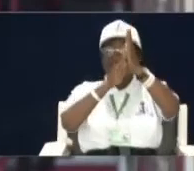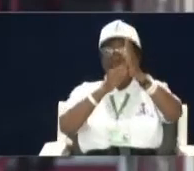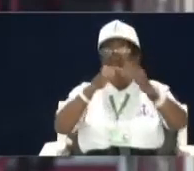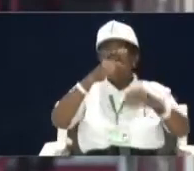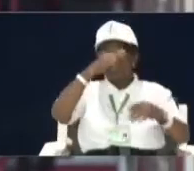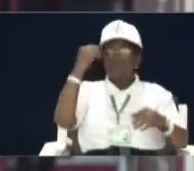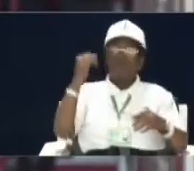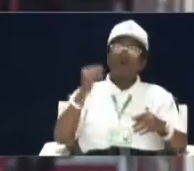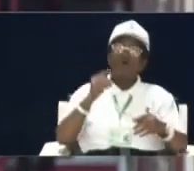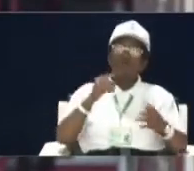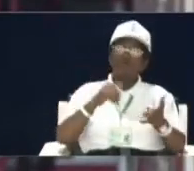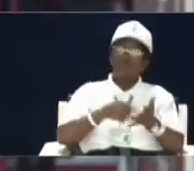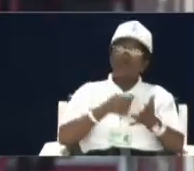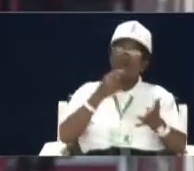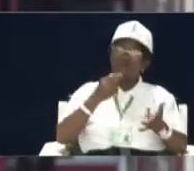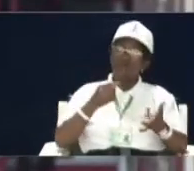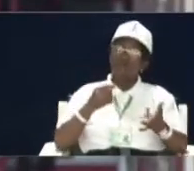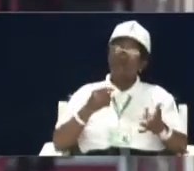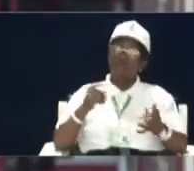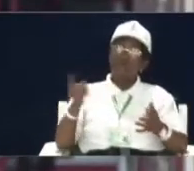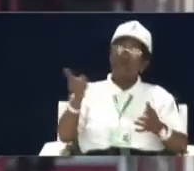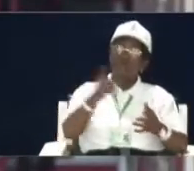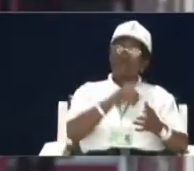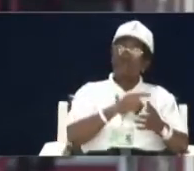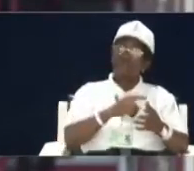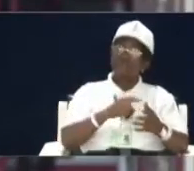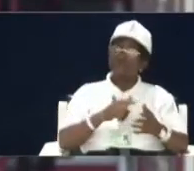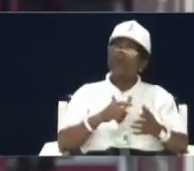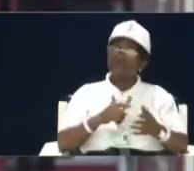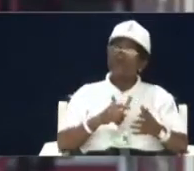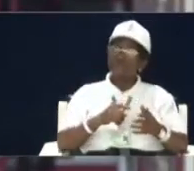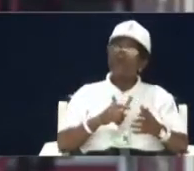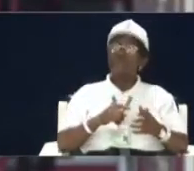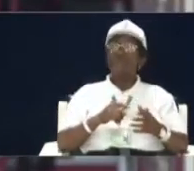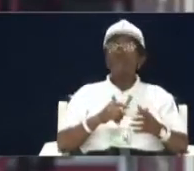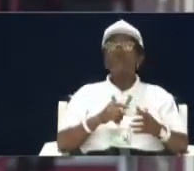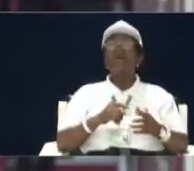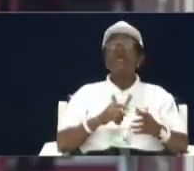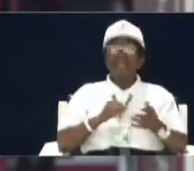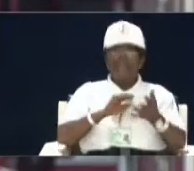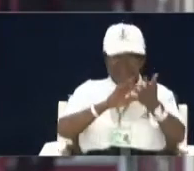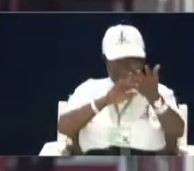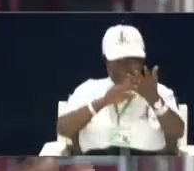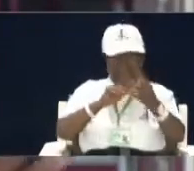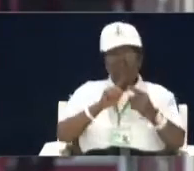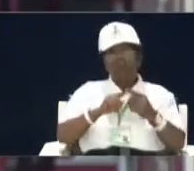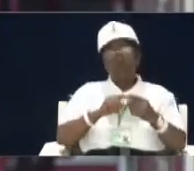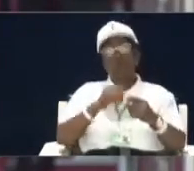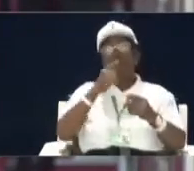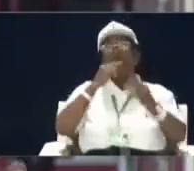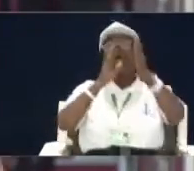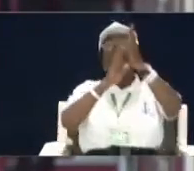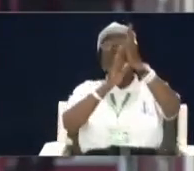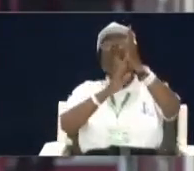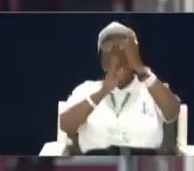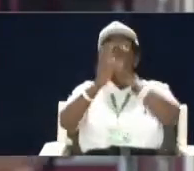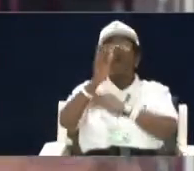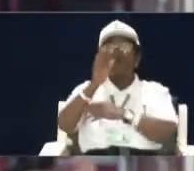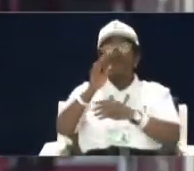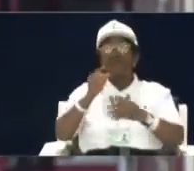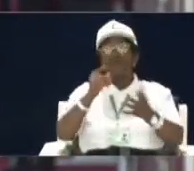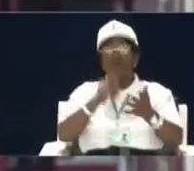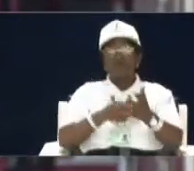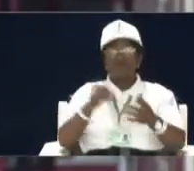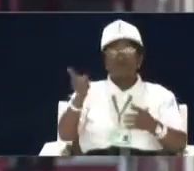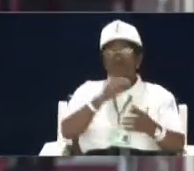Because once you learn to praise God, once you learn to be